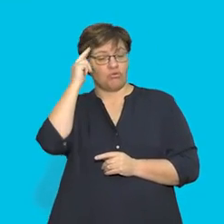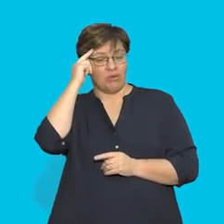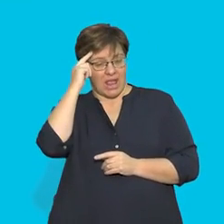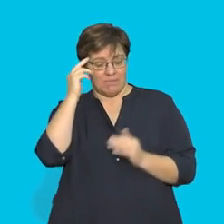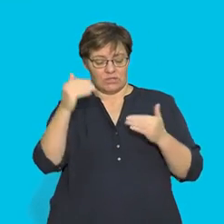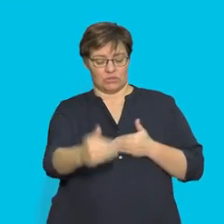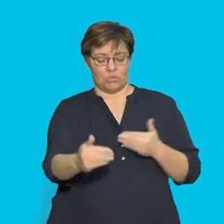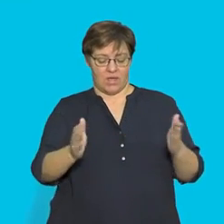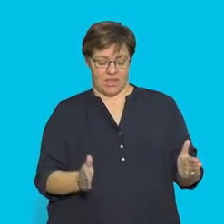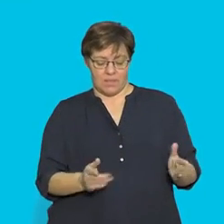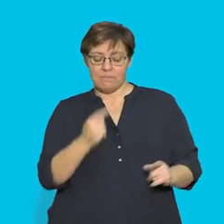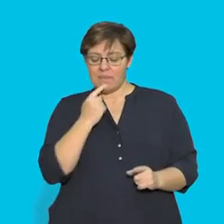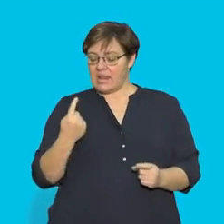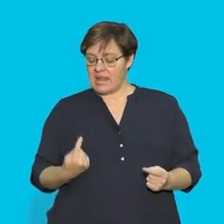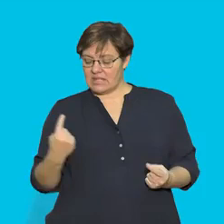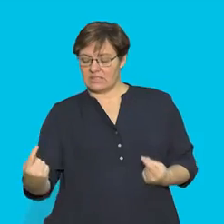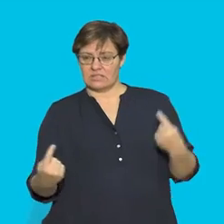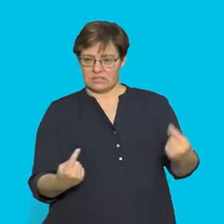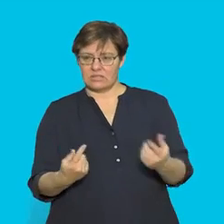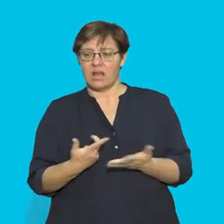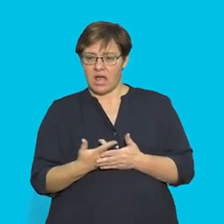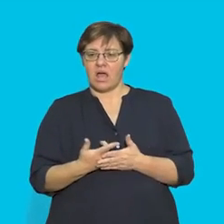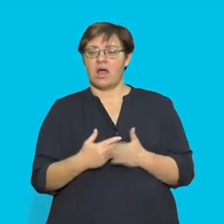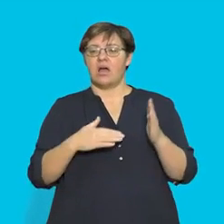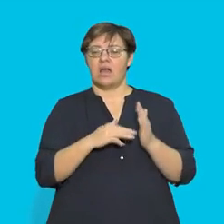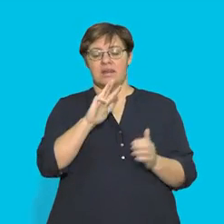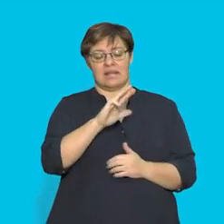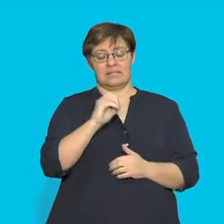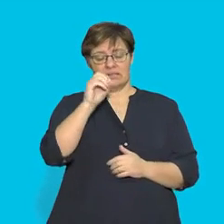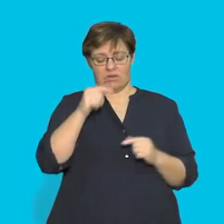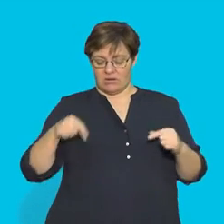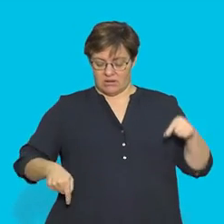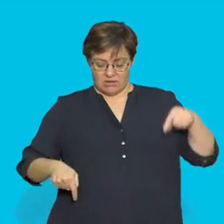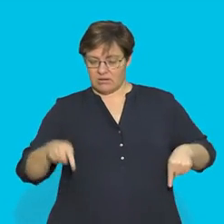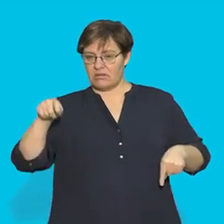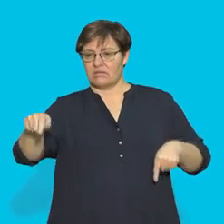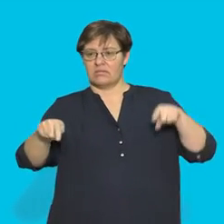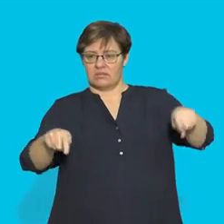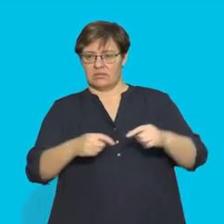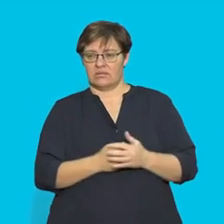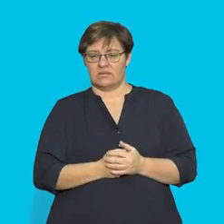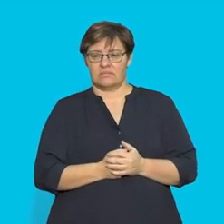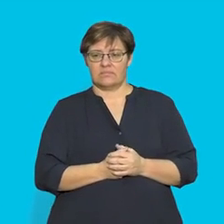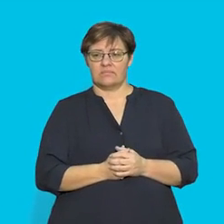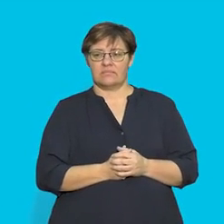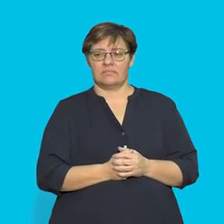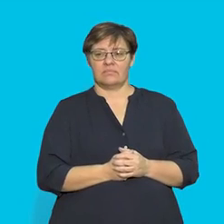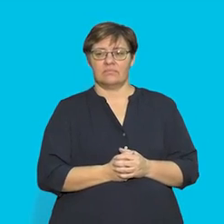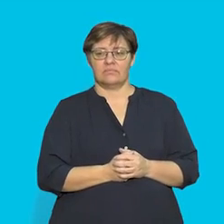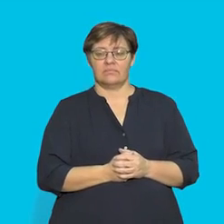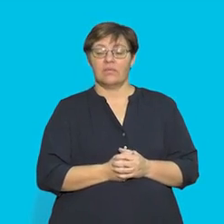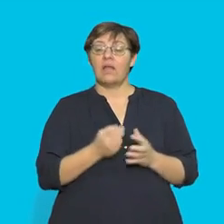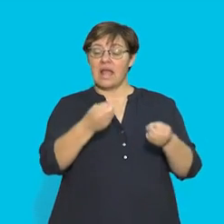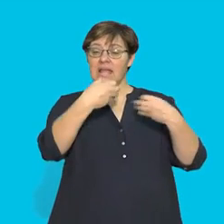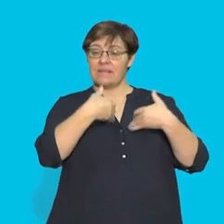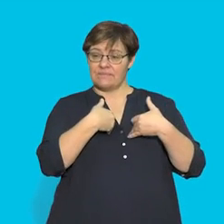base, the gray area, is square, which means every corner is a right angle. So that's a right angle, and that's a right angle, and so is